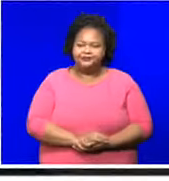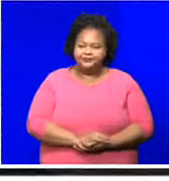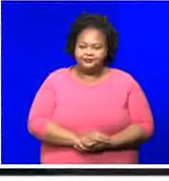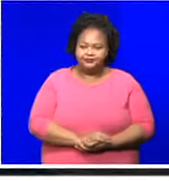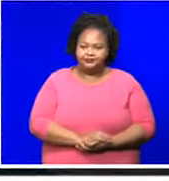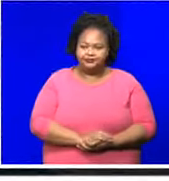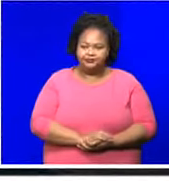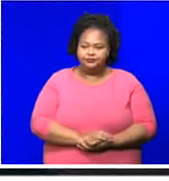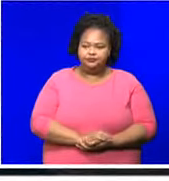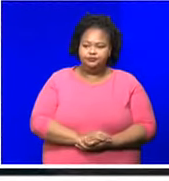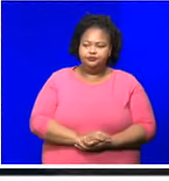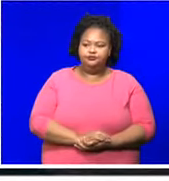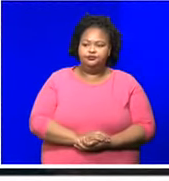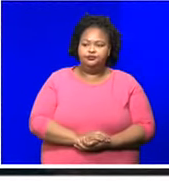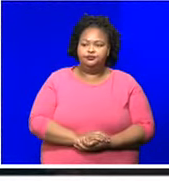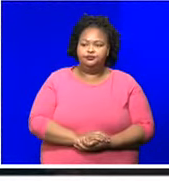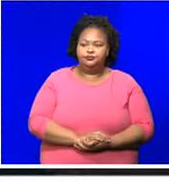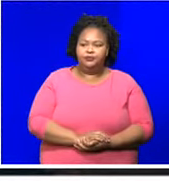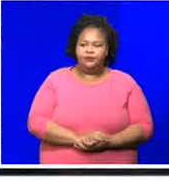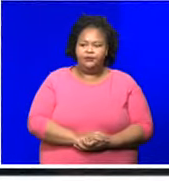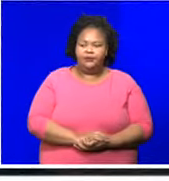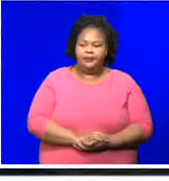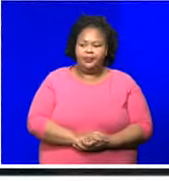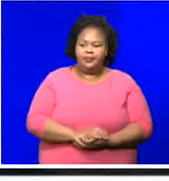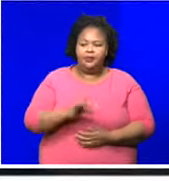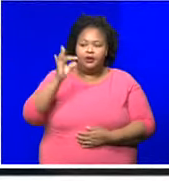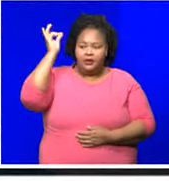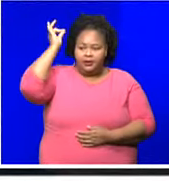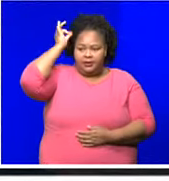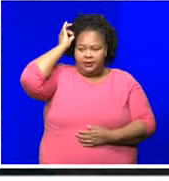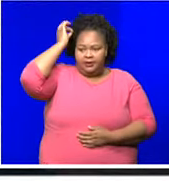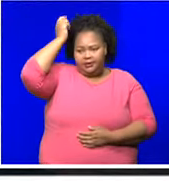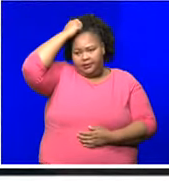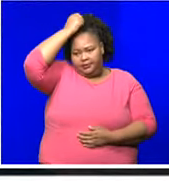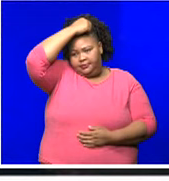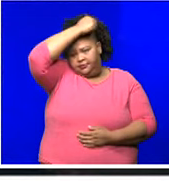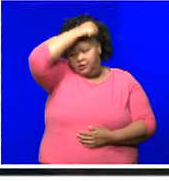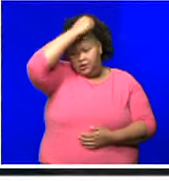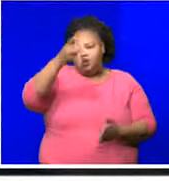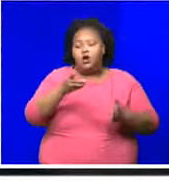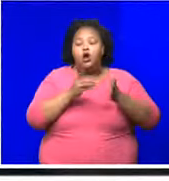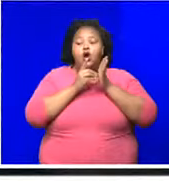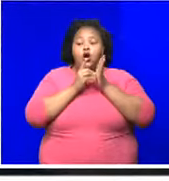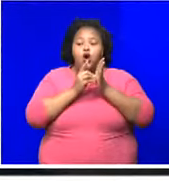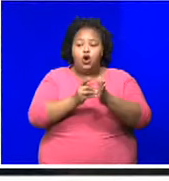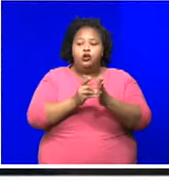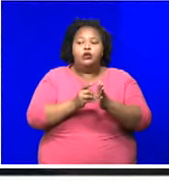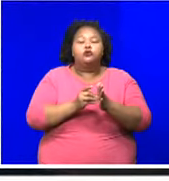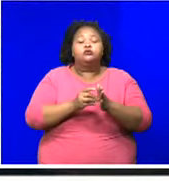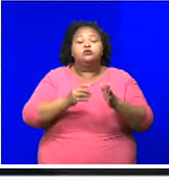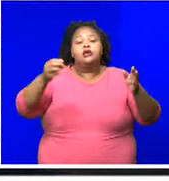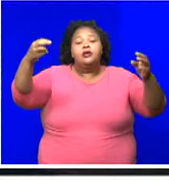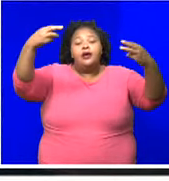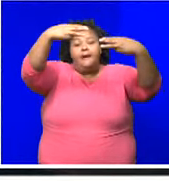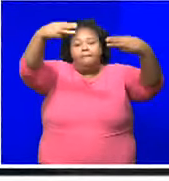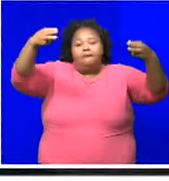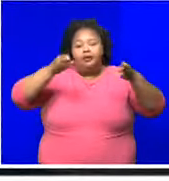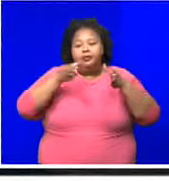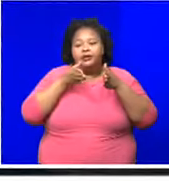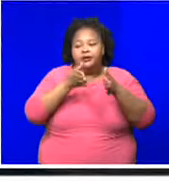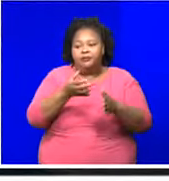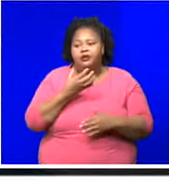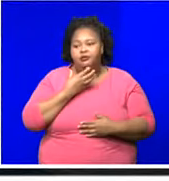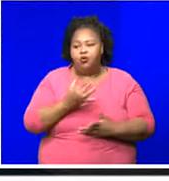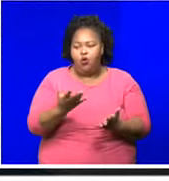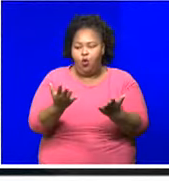Court. His Majesty King Eswatini III has graciously granted permission for the Parliament of Eswatini to host the